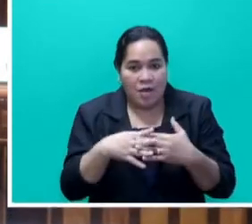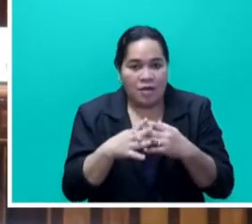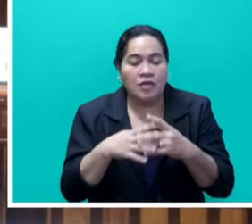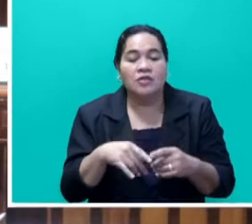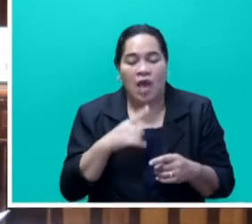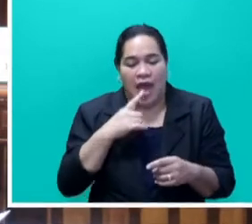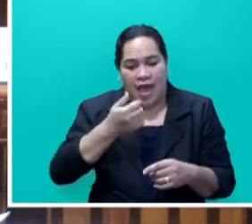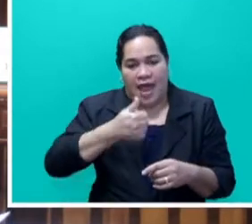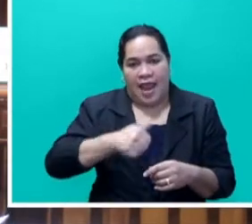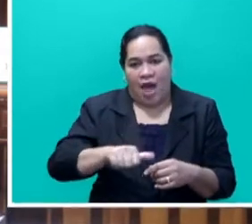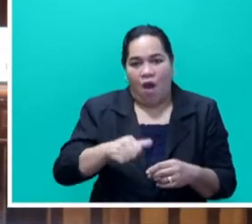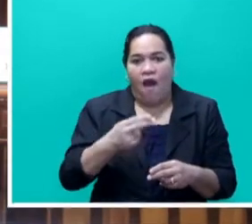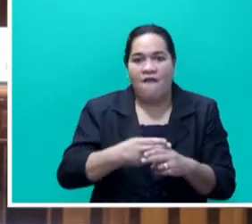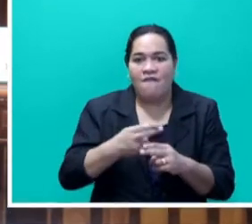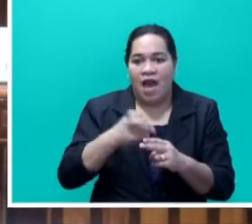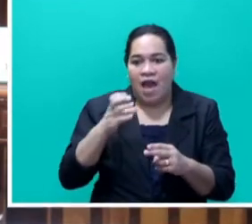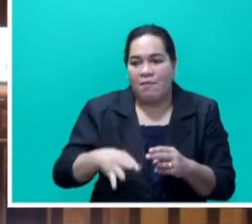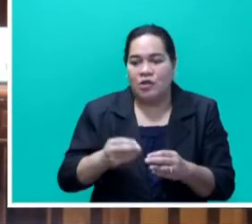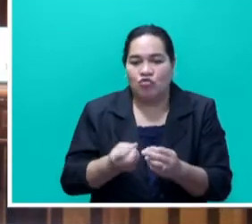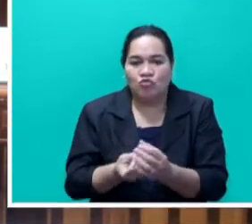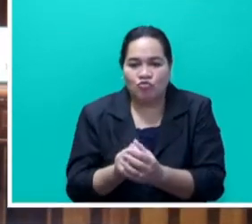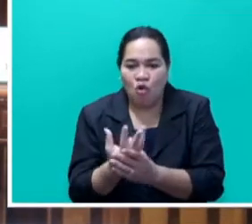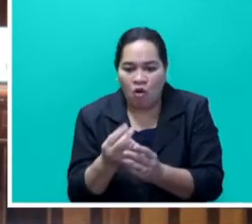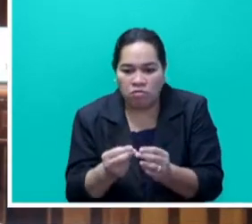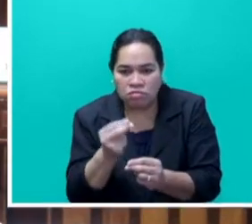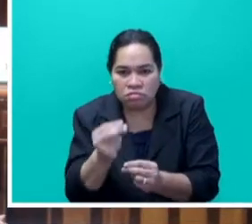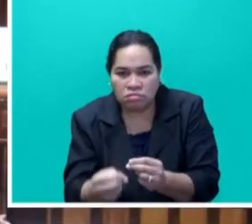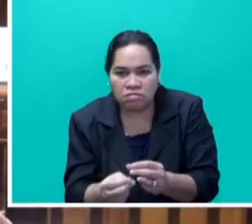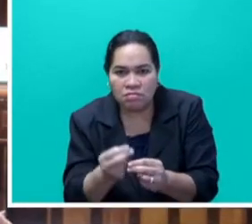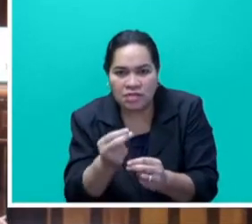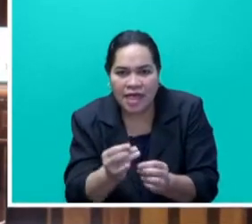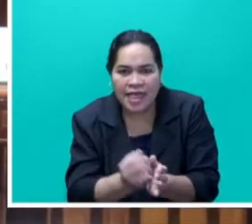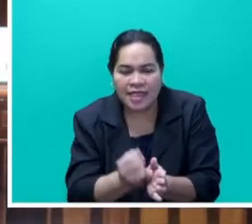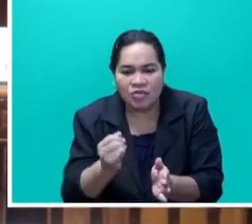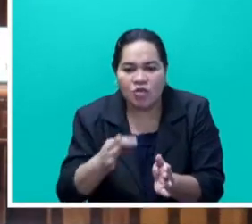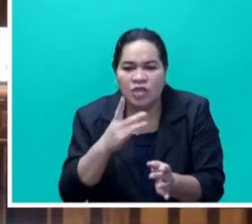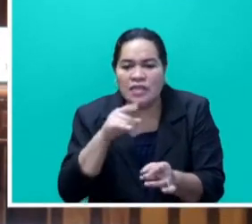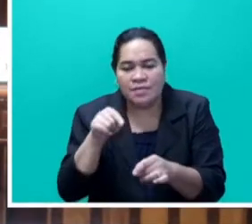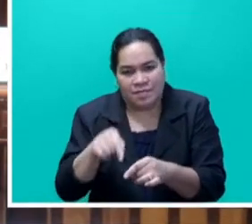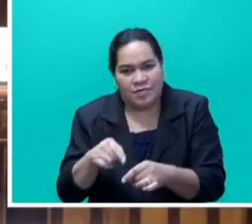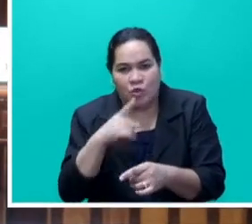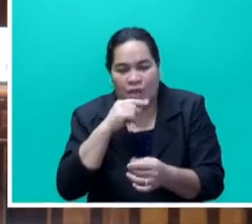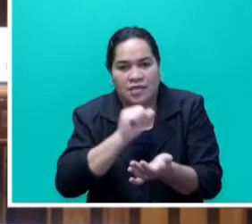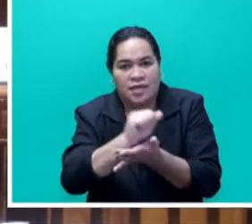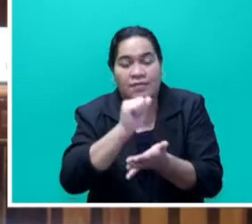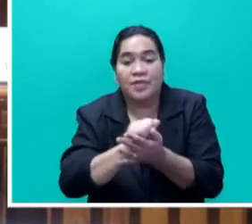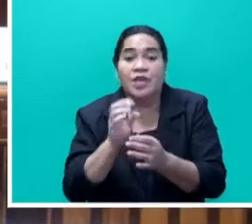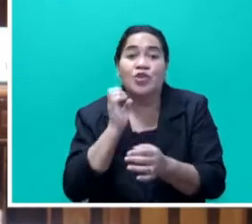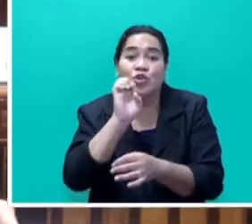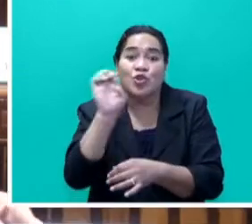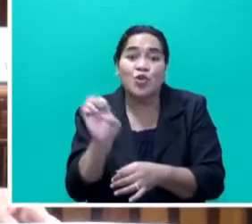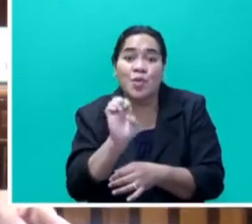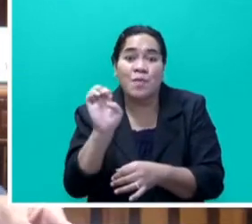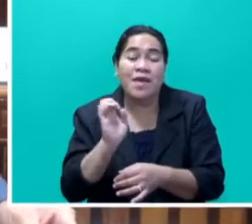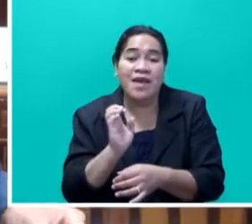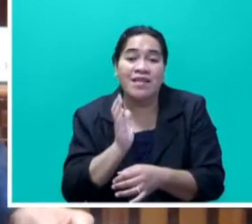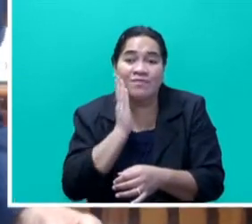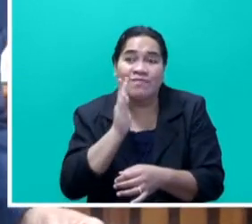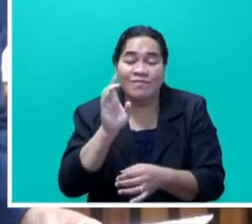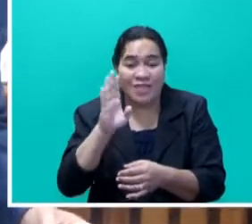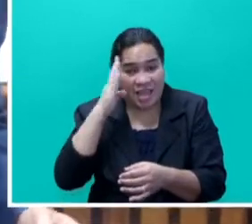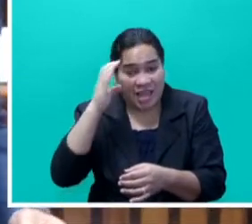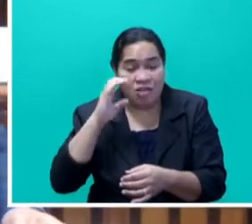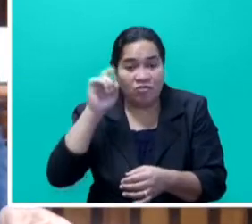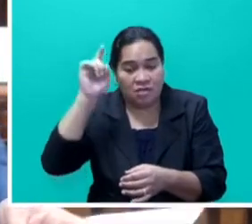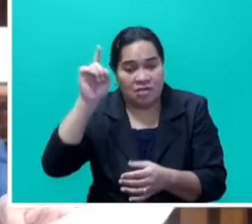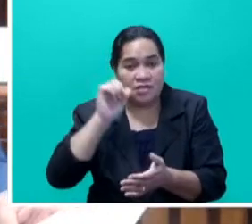hemp. It's an agricultural commodity which is sold in the world market. The European countries produce about 80,000 acres. That